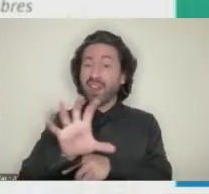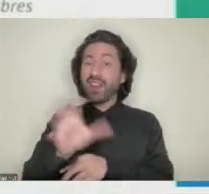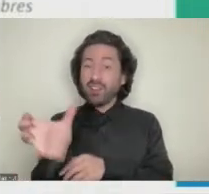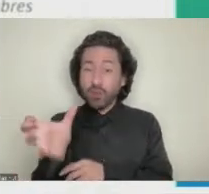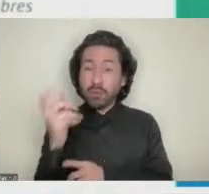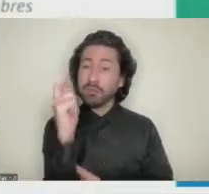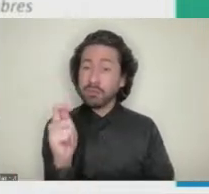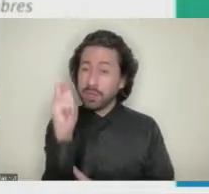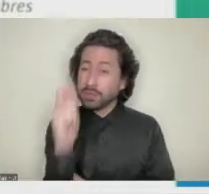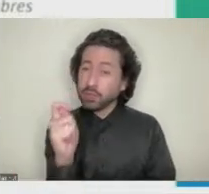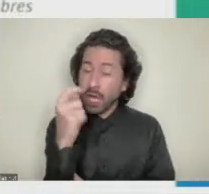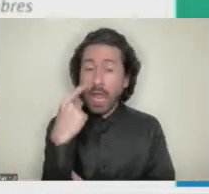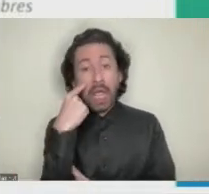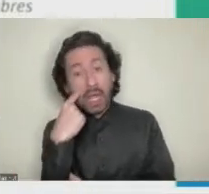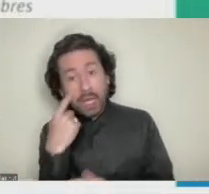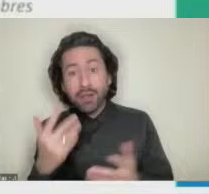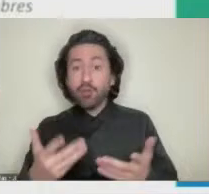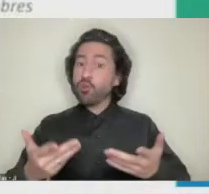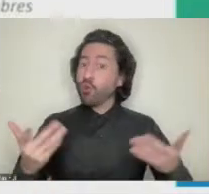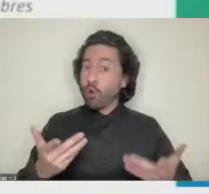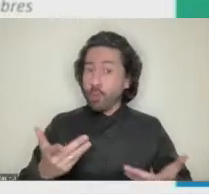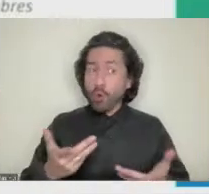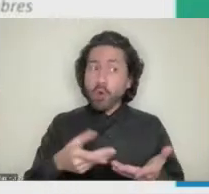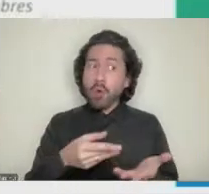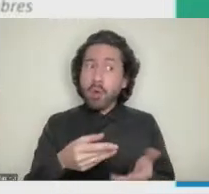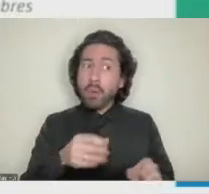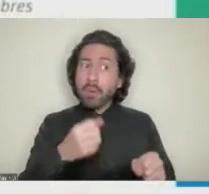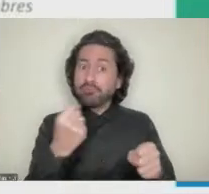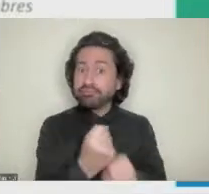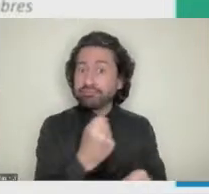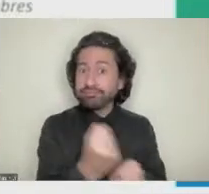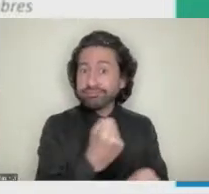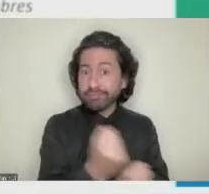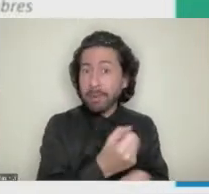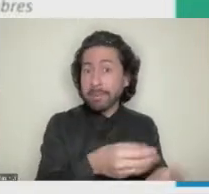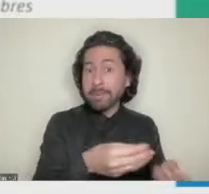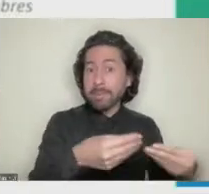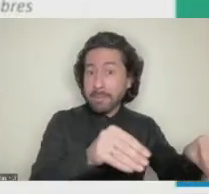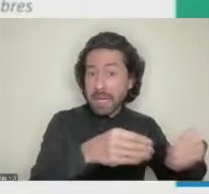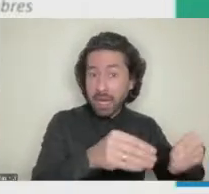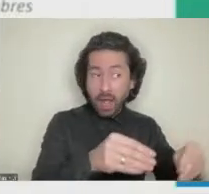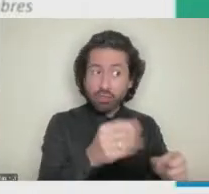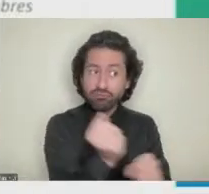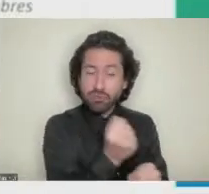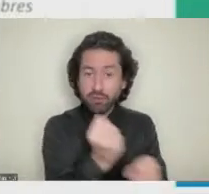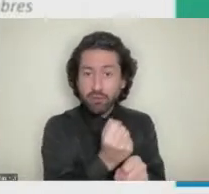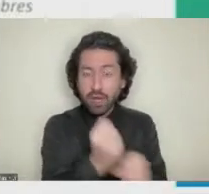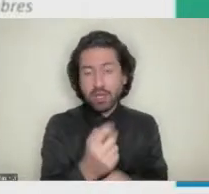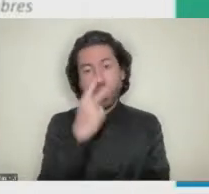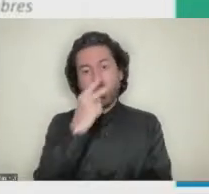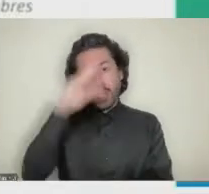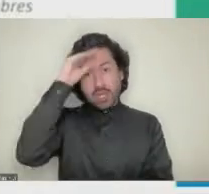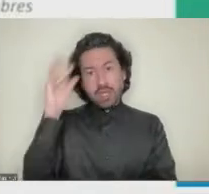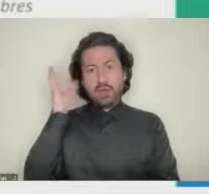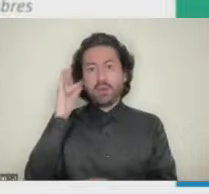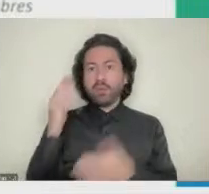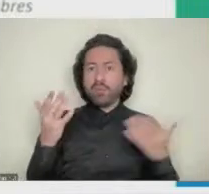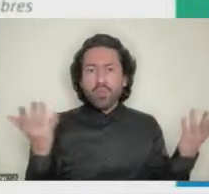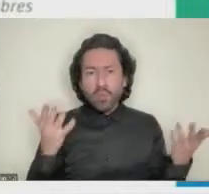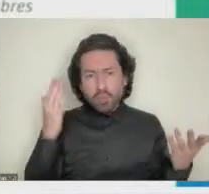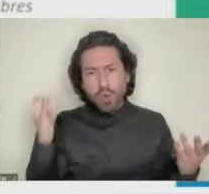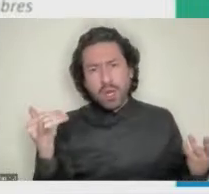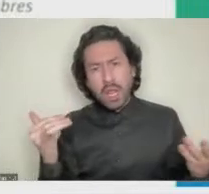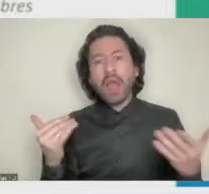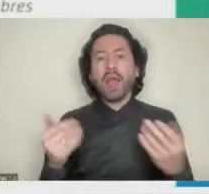in the region depend on the characteristics of the labor markets. And gender inequality is evidenced due to